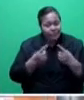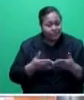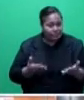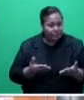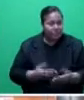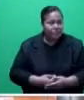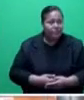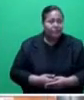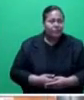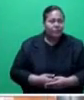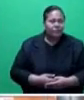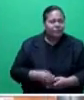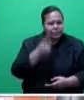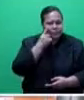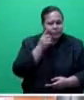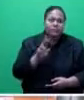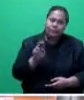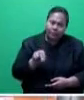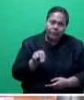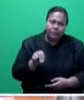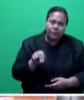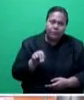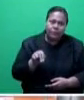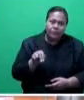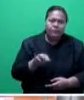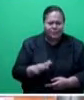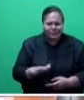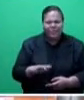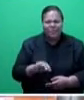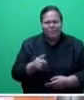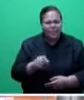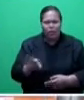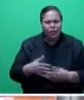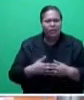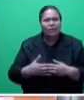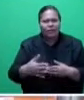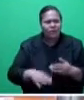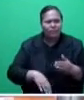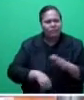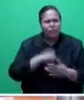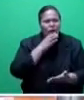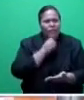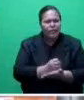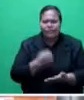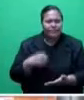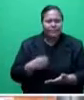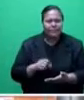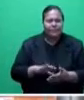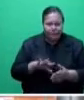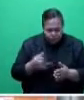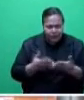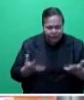as a necessary but temporary measure to take us through this particular period and then